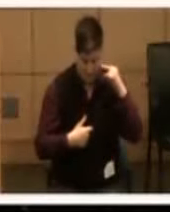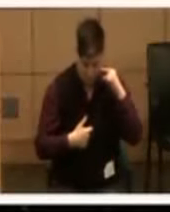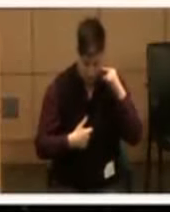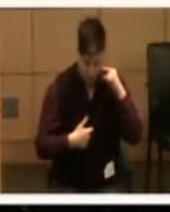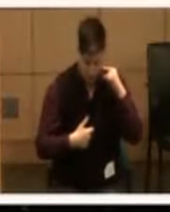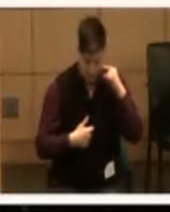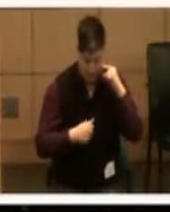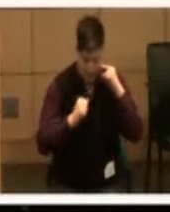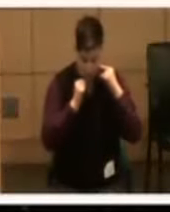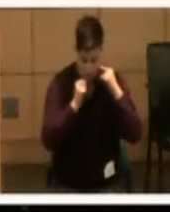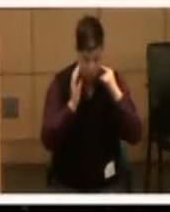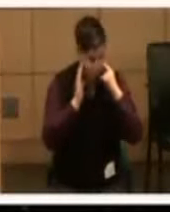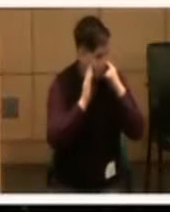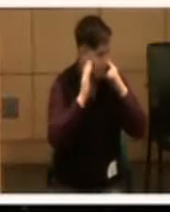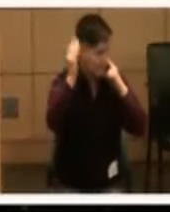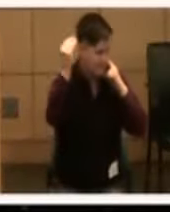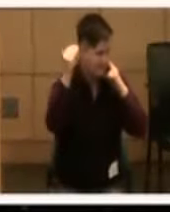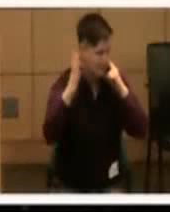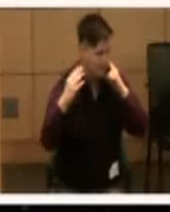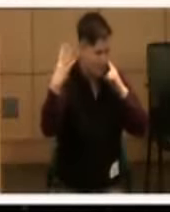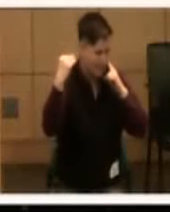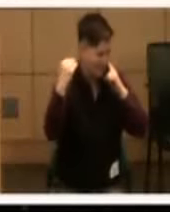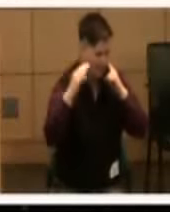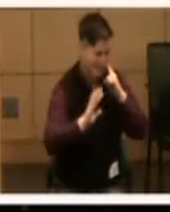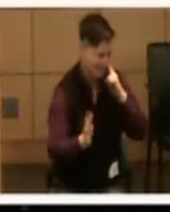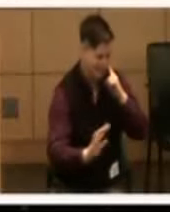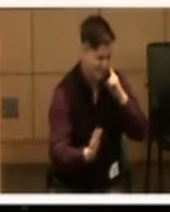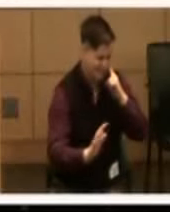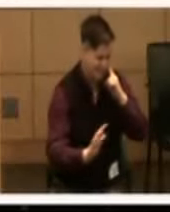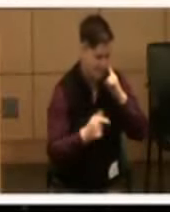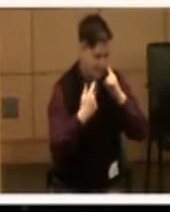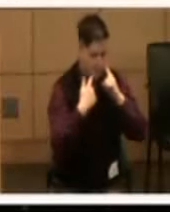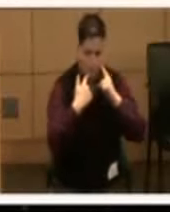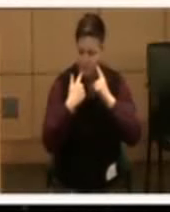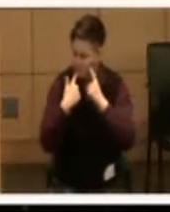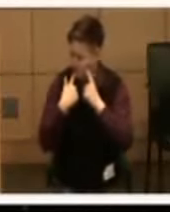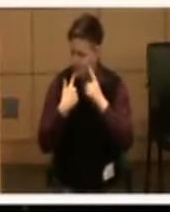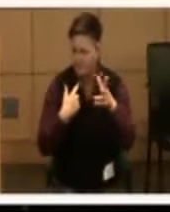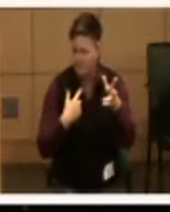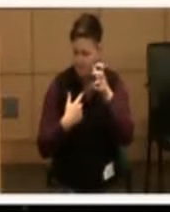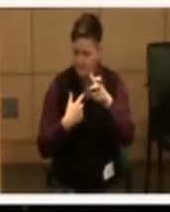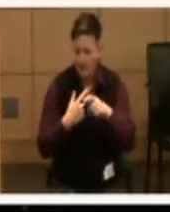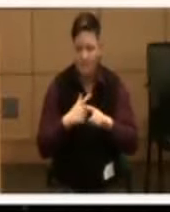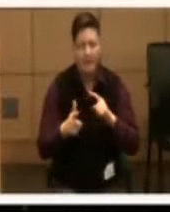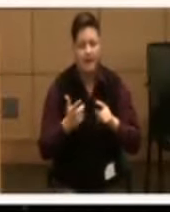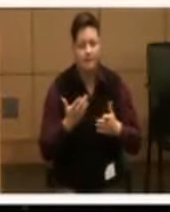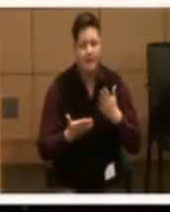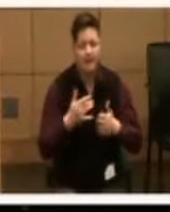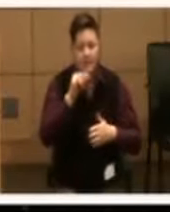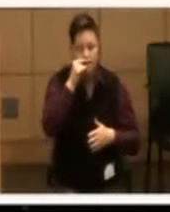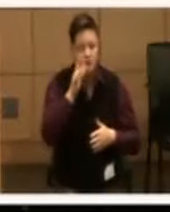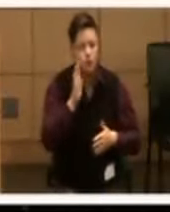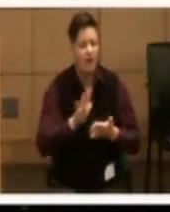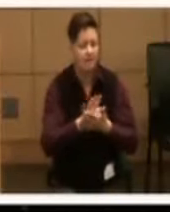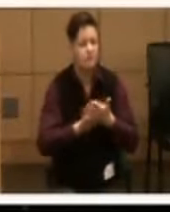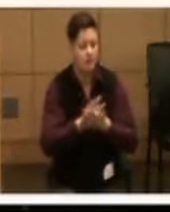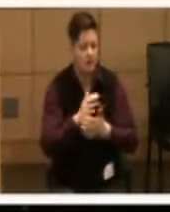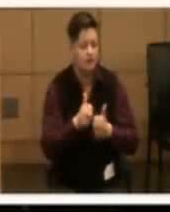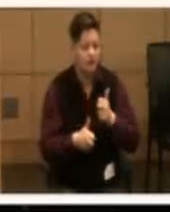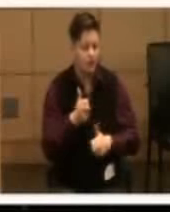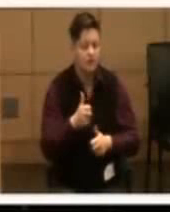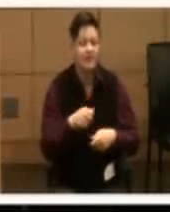But just being aware that these children might still be having subtle difficulties even though we're providing them